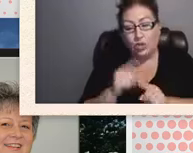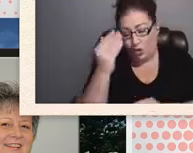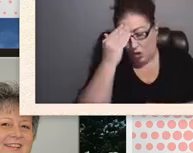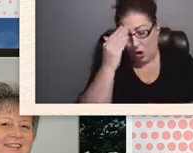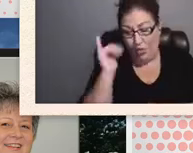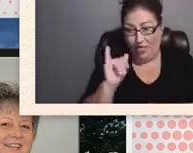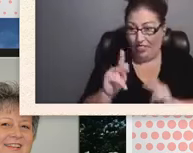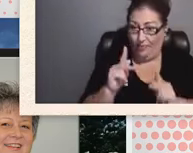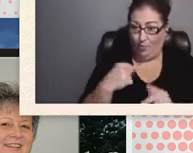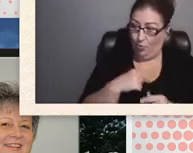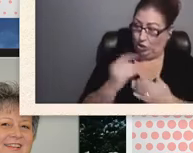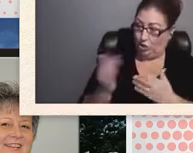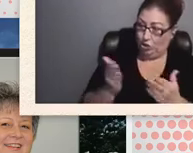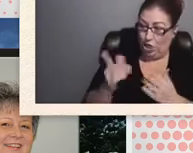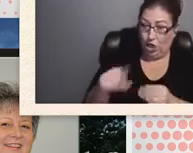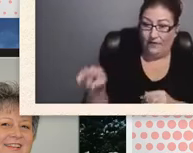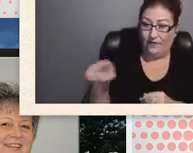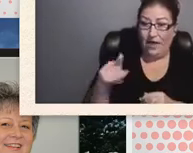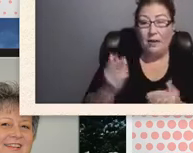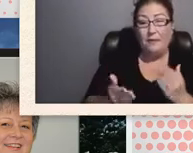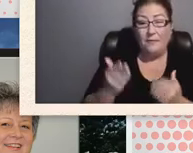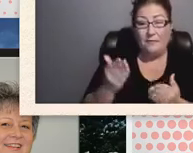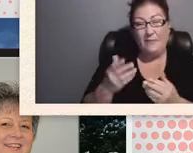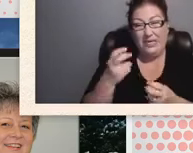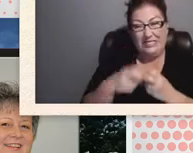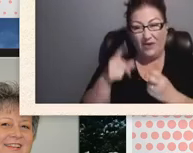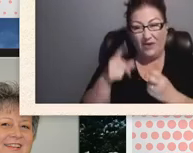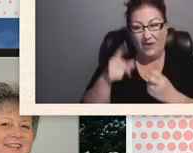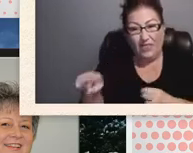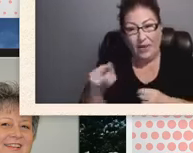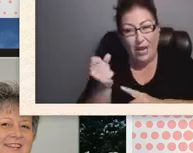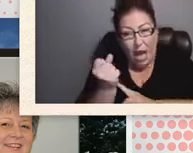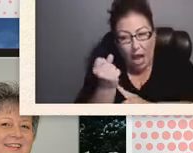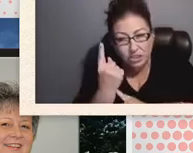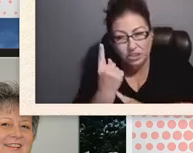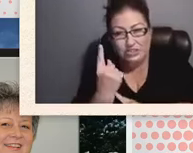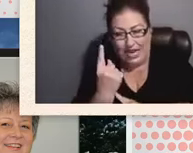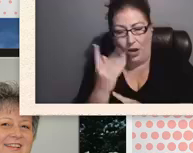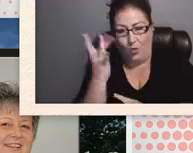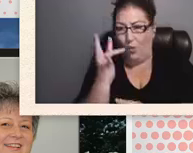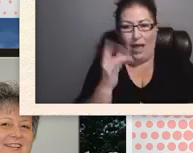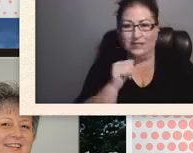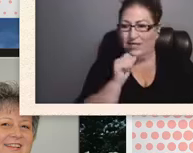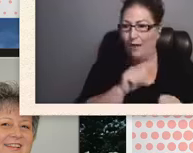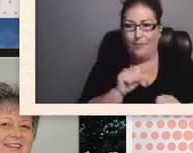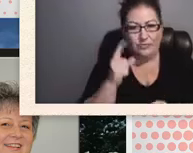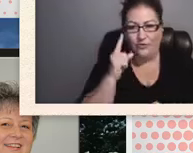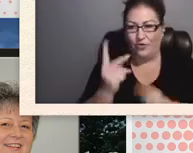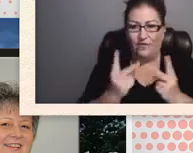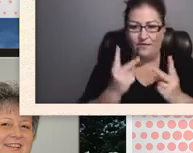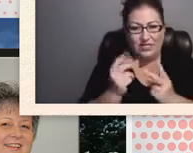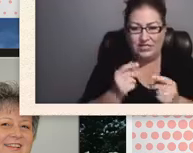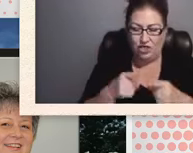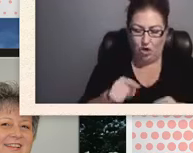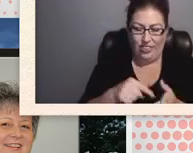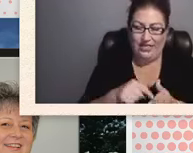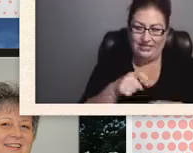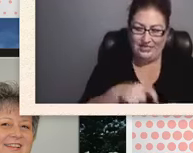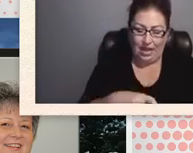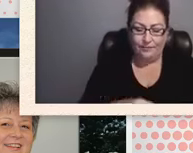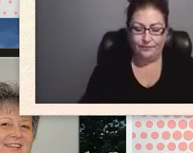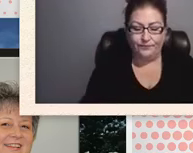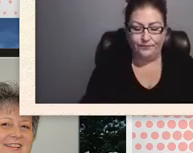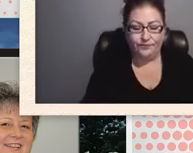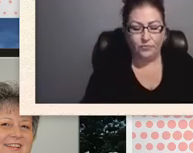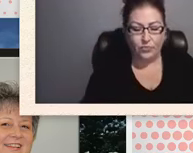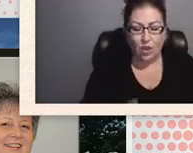serve, it may be difficult for them to understand why it is not possible for you to visit during this time. We've worked